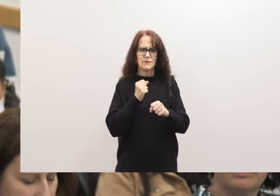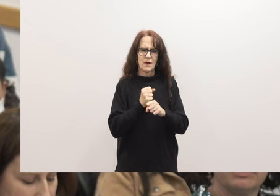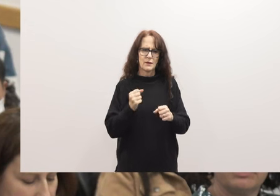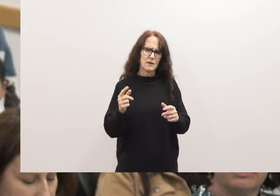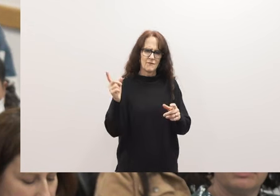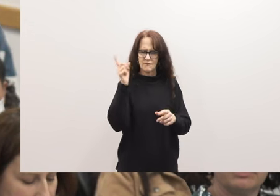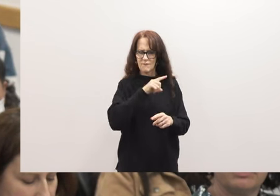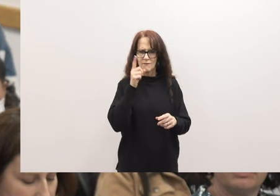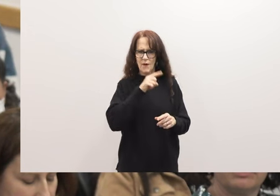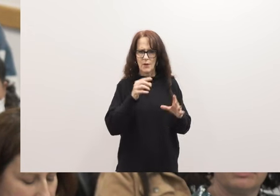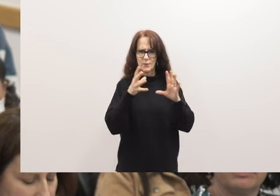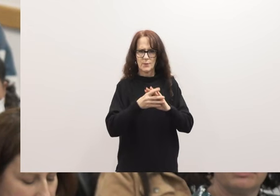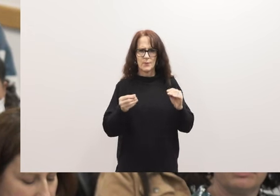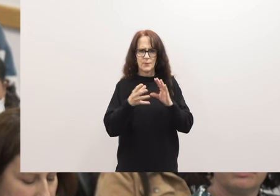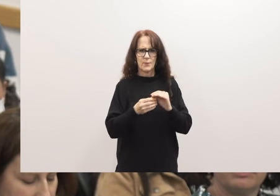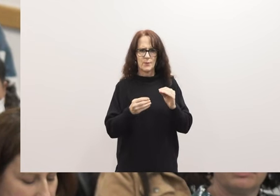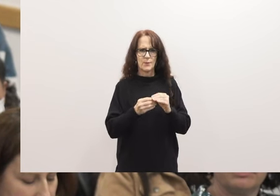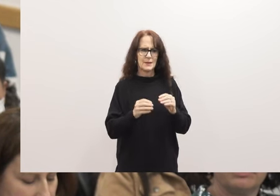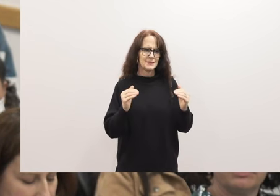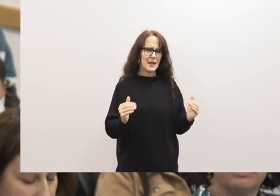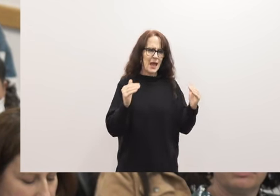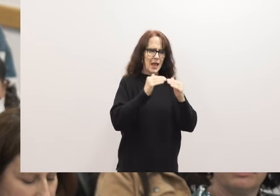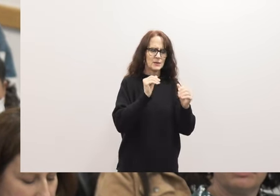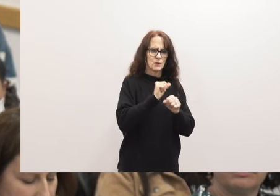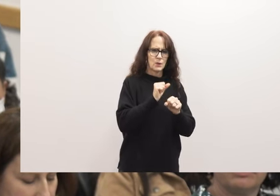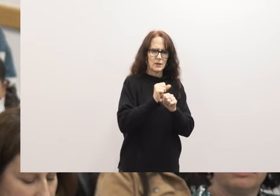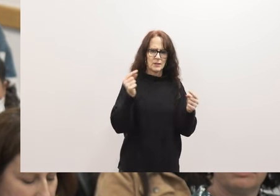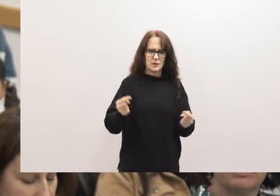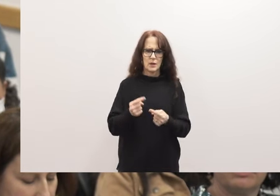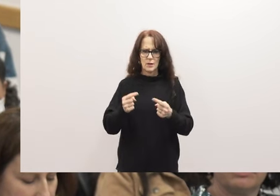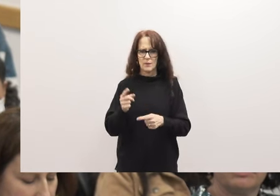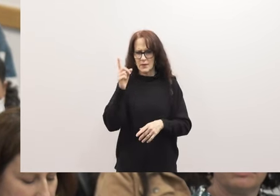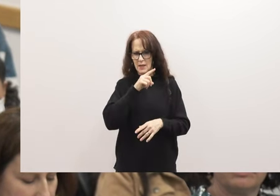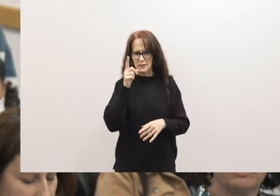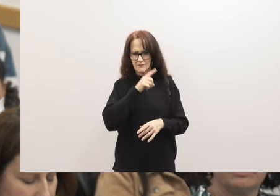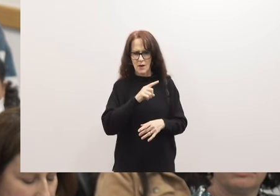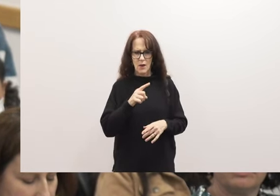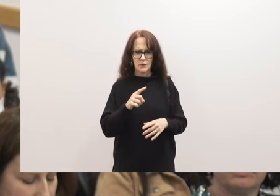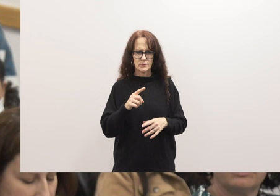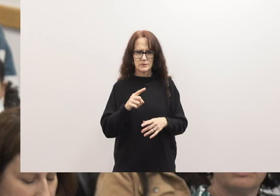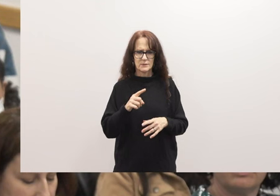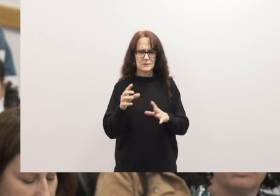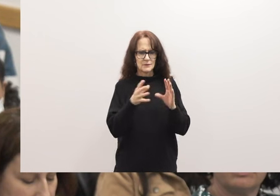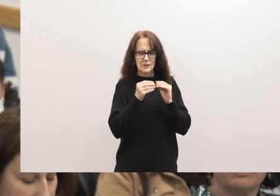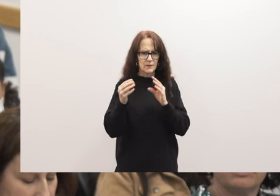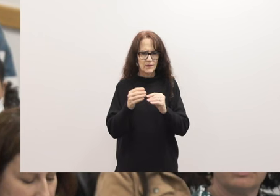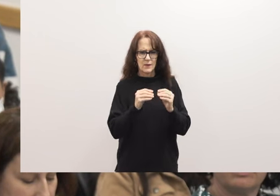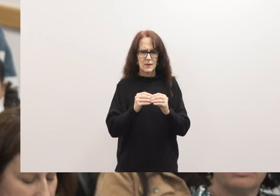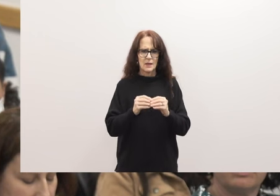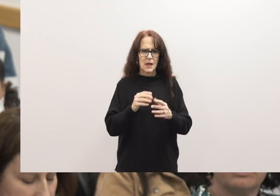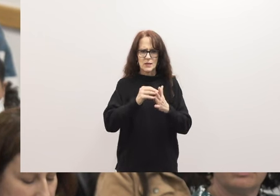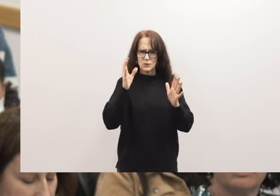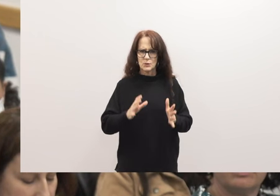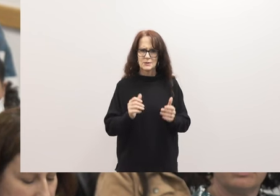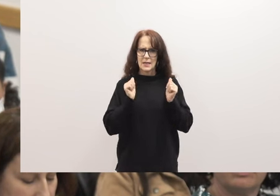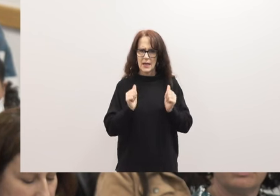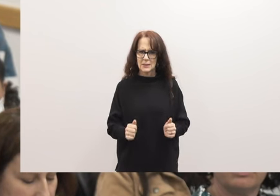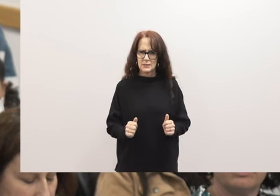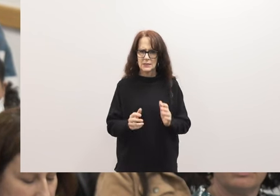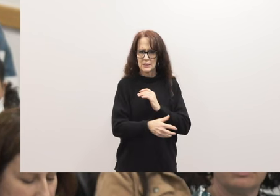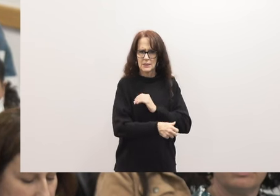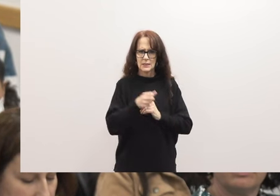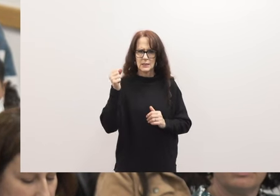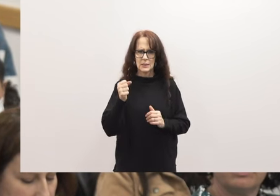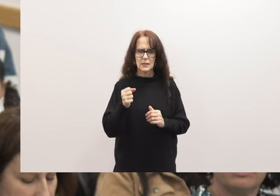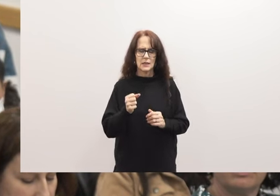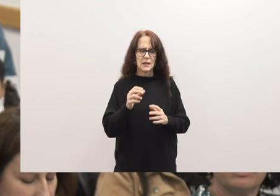inaccurately describe equity work as harmful. These false narratives claim that students' agency is being taken away and implies that students lack the